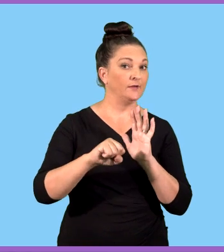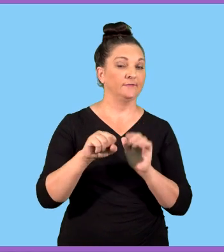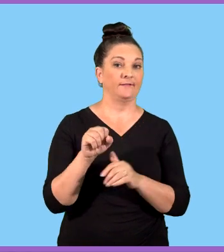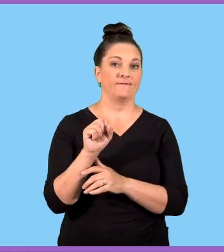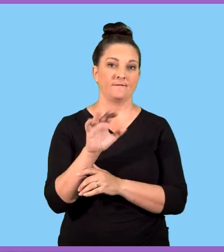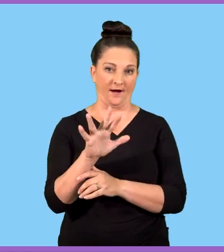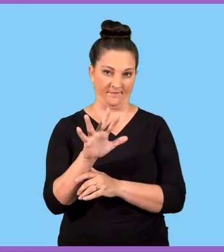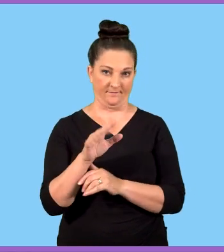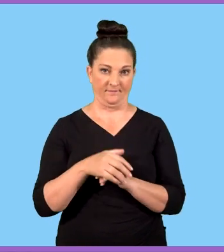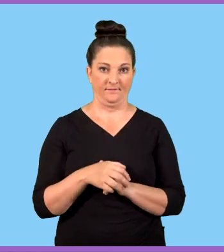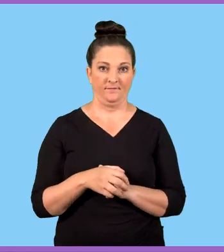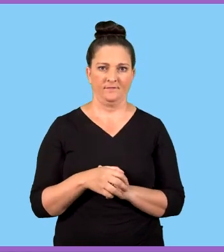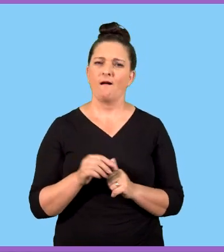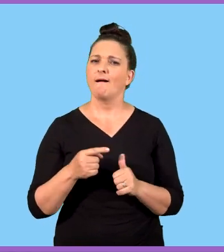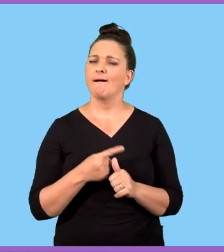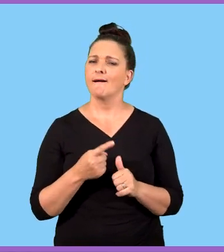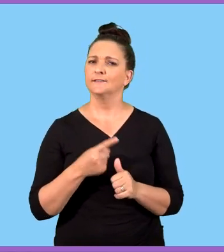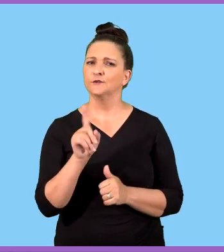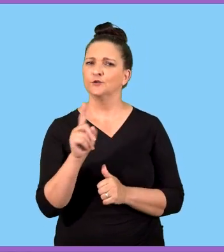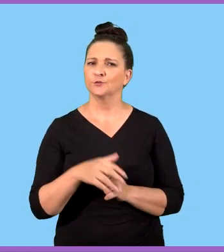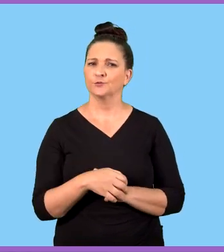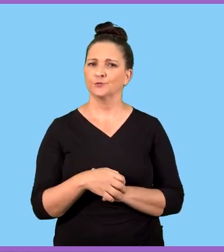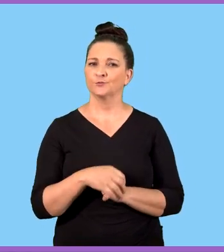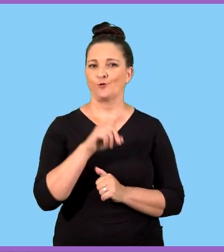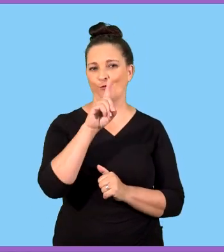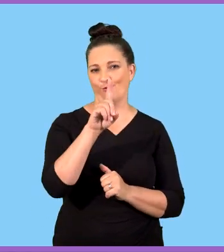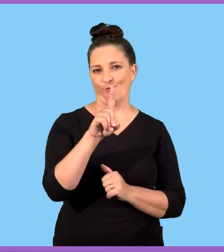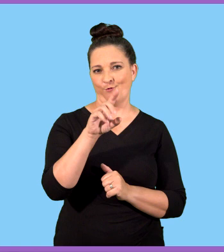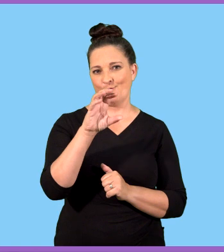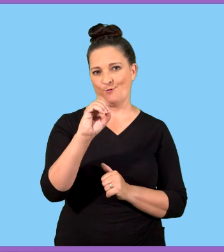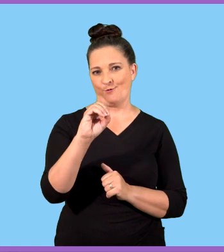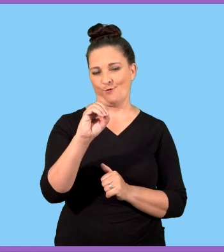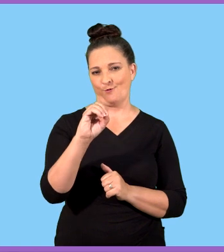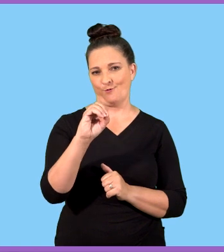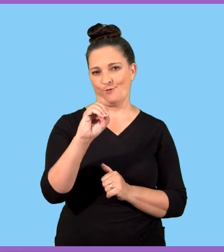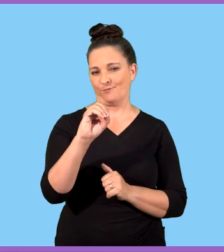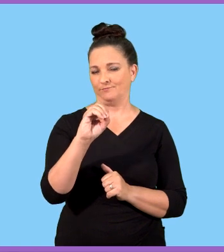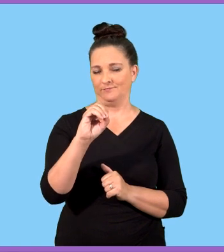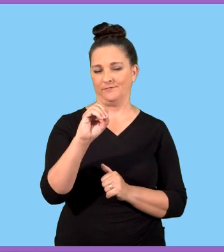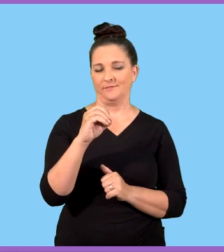start, which is 5. And my answer here is